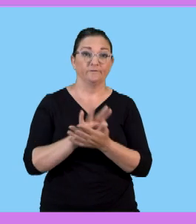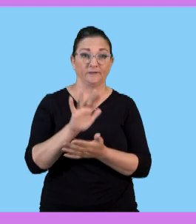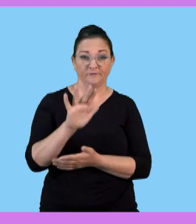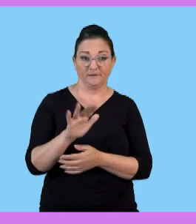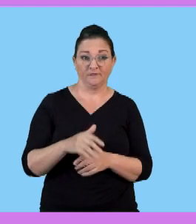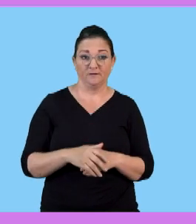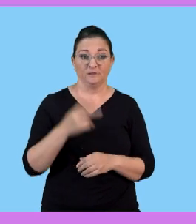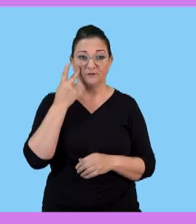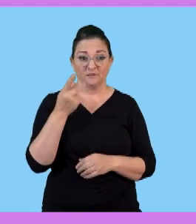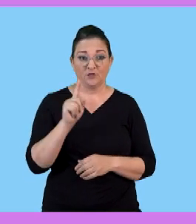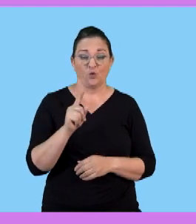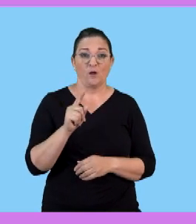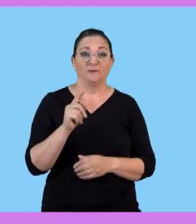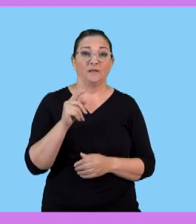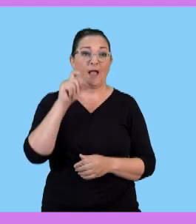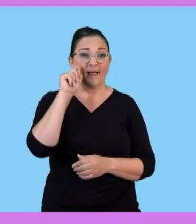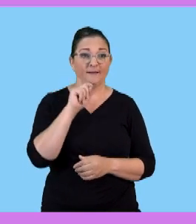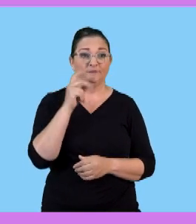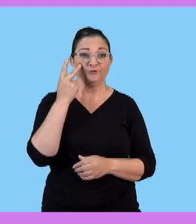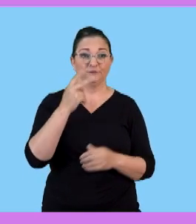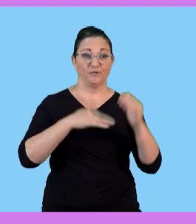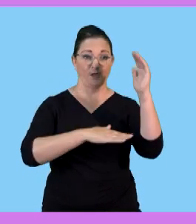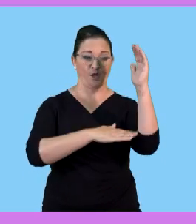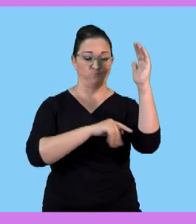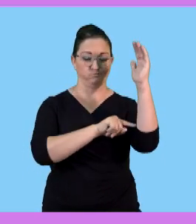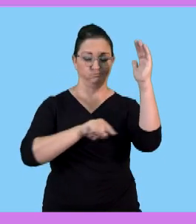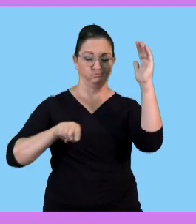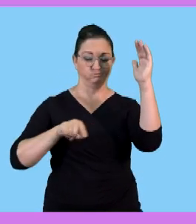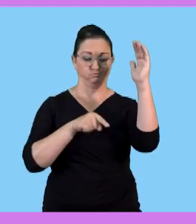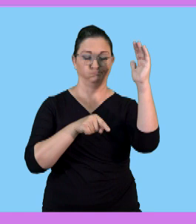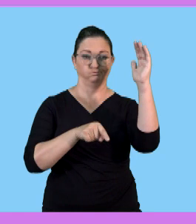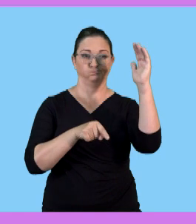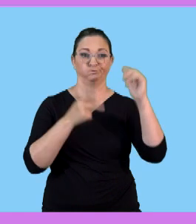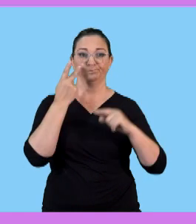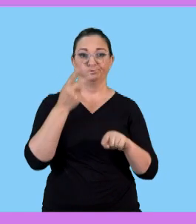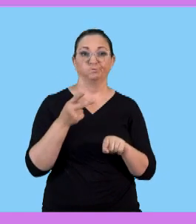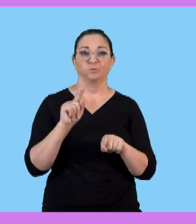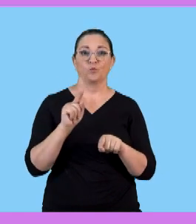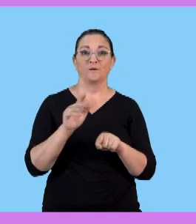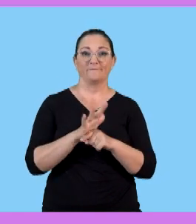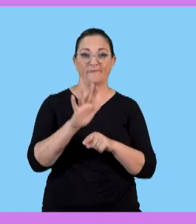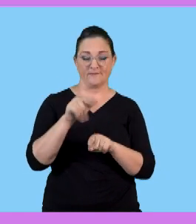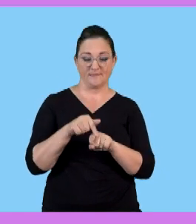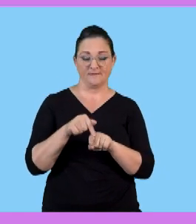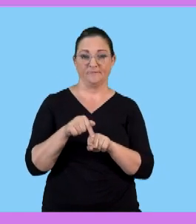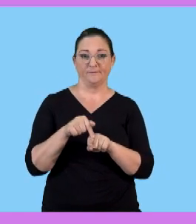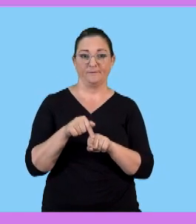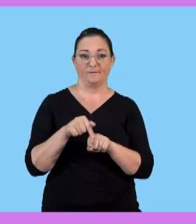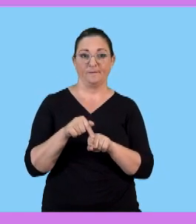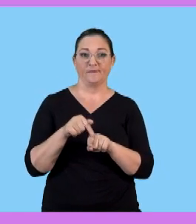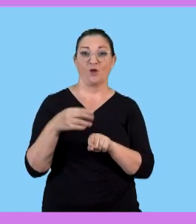girl, right? So let's find the age. Here, can you see age in years? And there is 15, right?